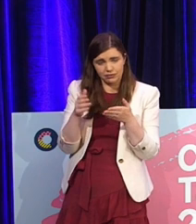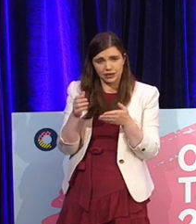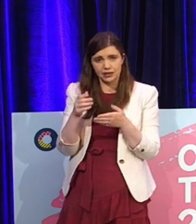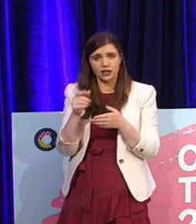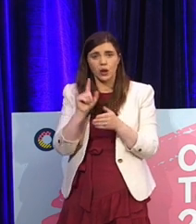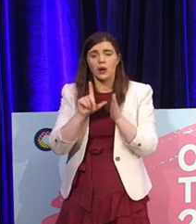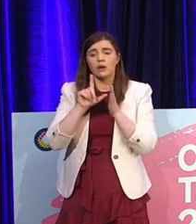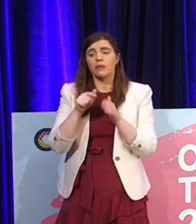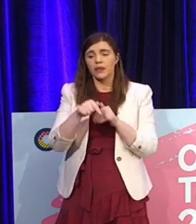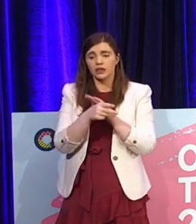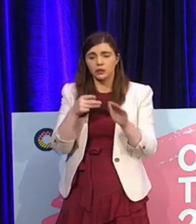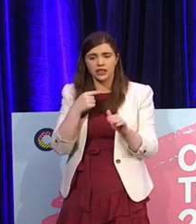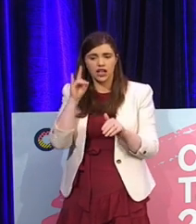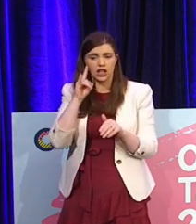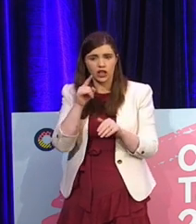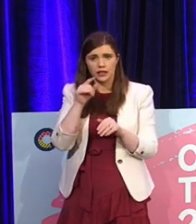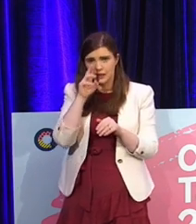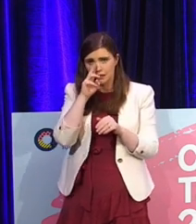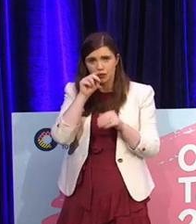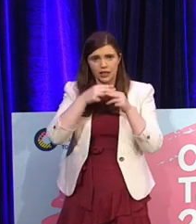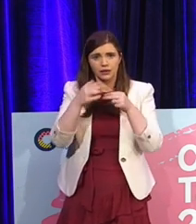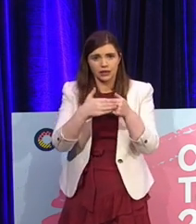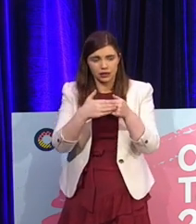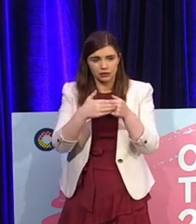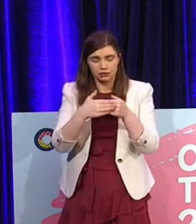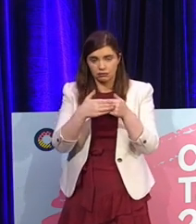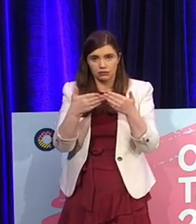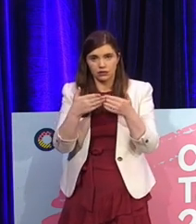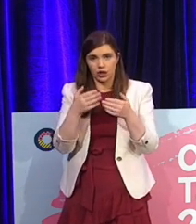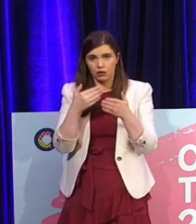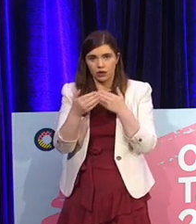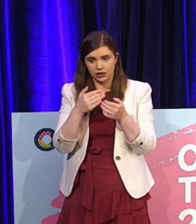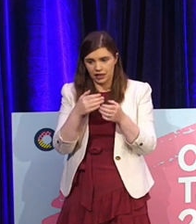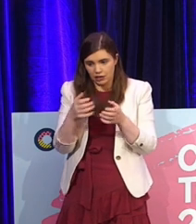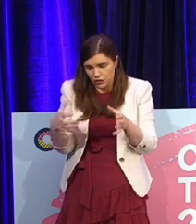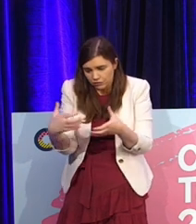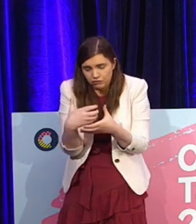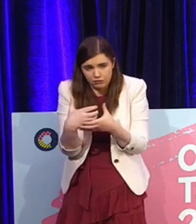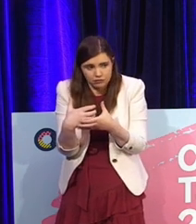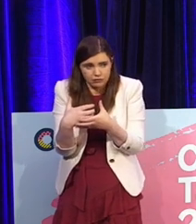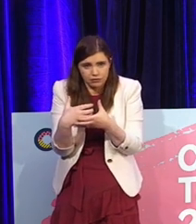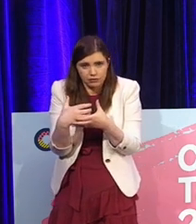Later on that week, I heard them outside, and before I knew it, I was bundling them all up,